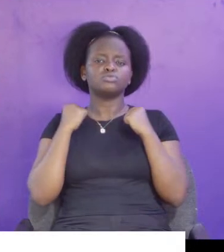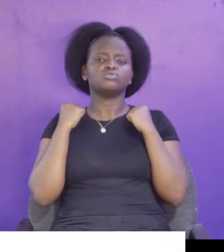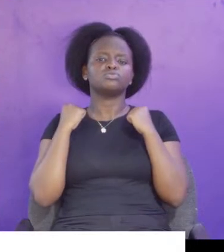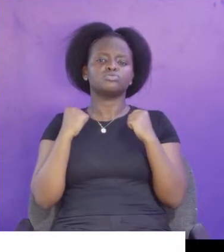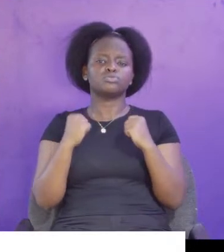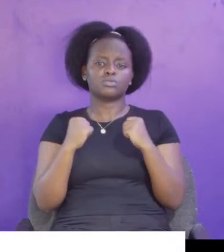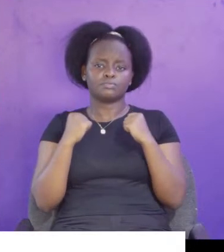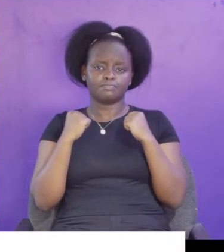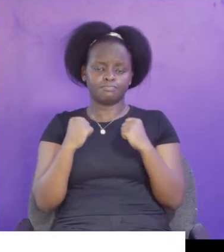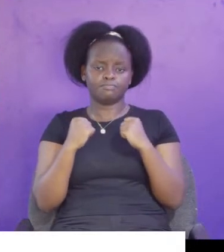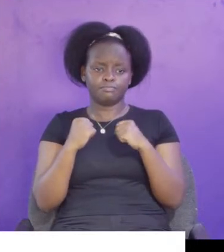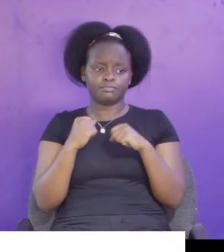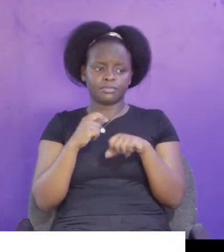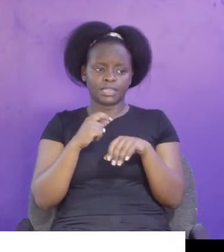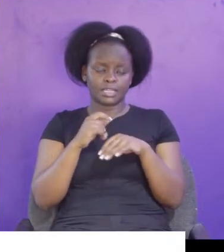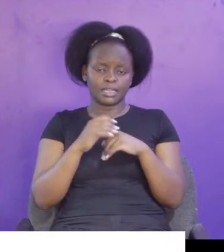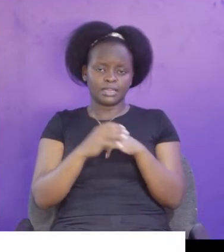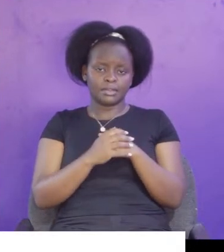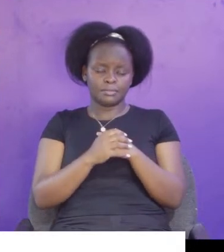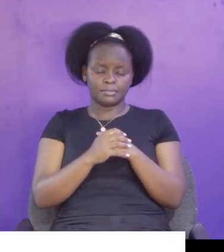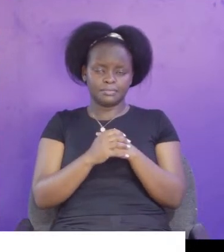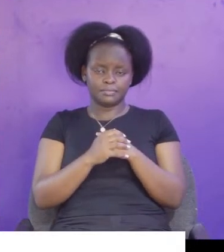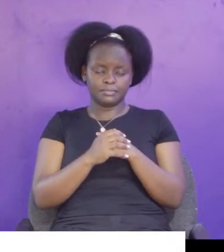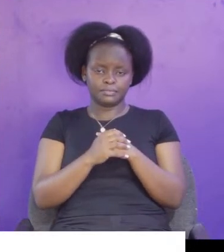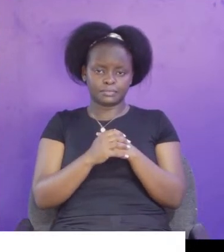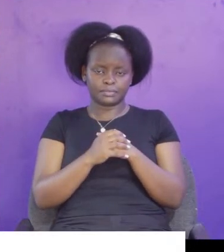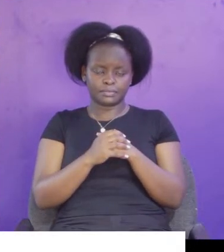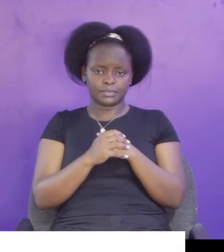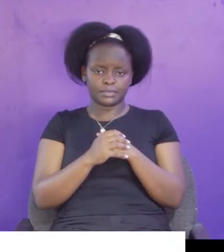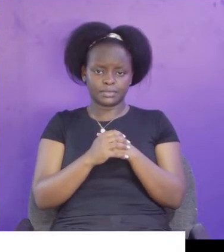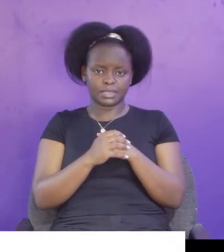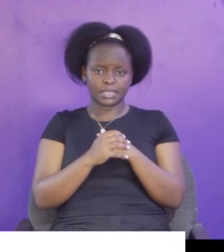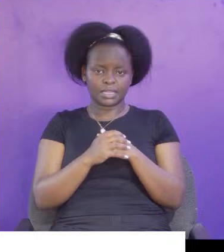when with dignity and with pride.